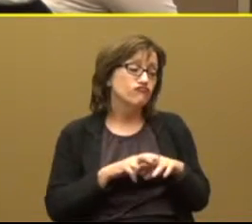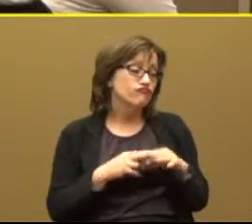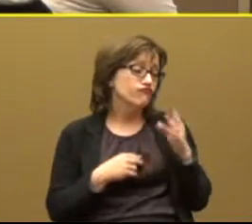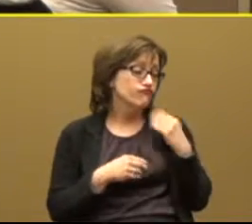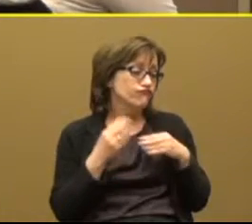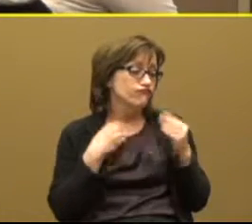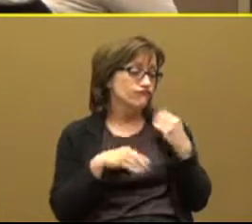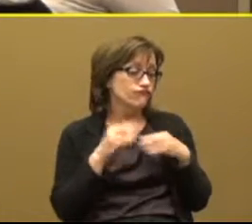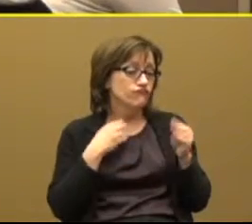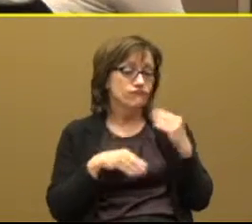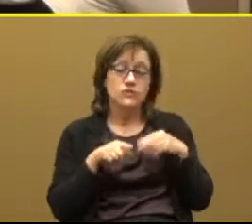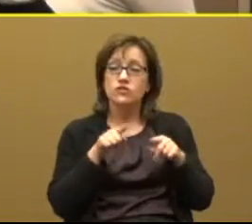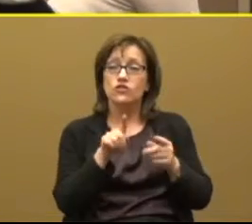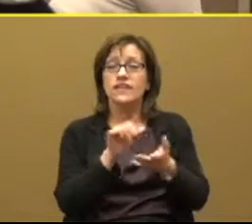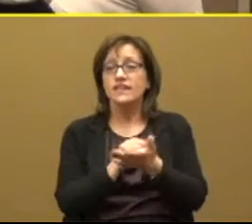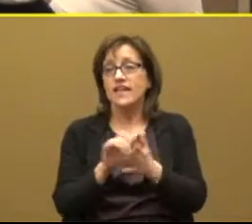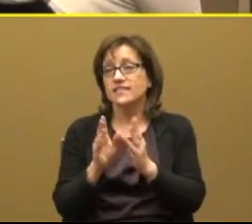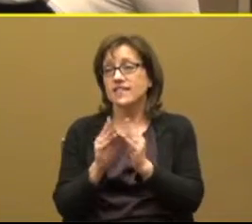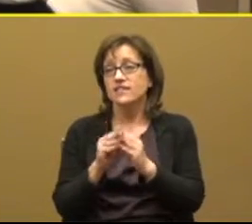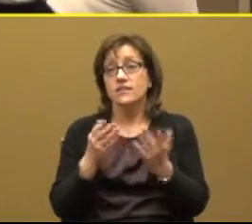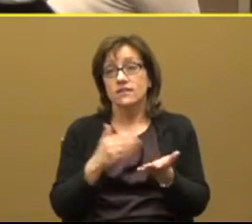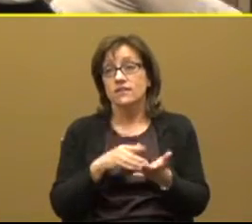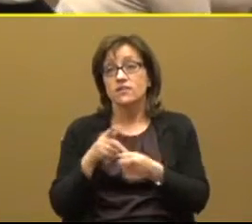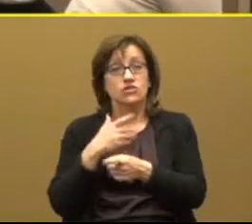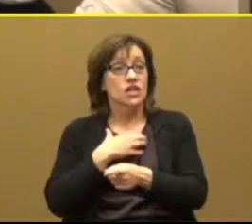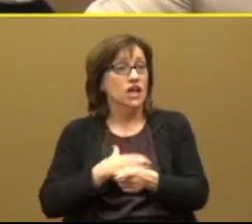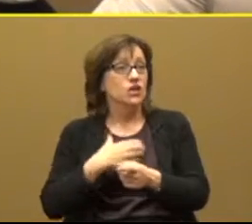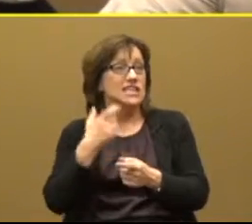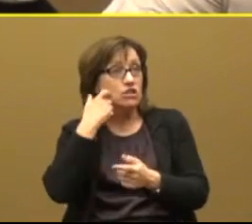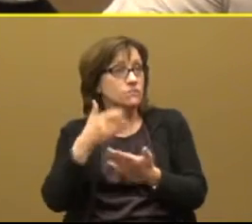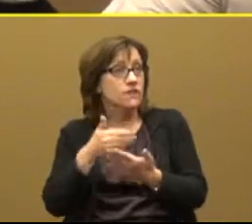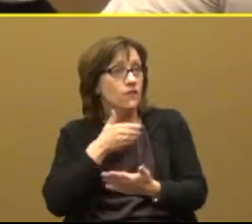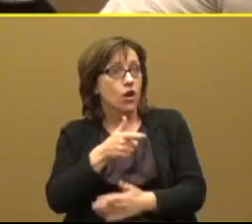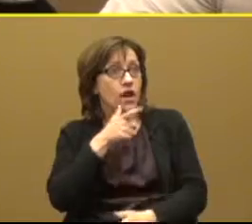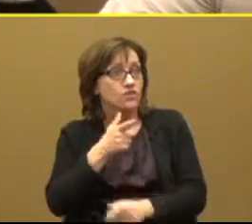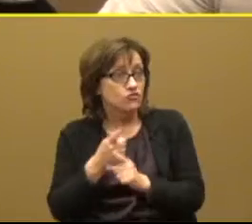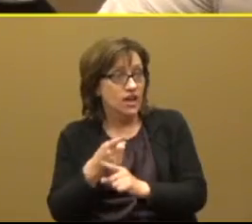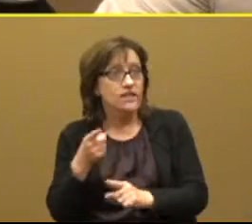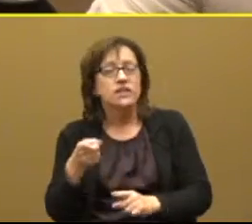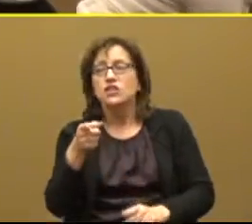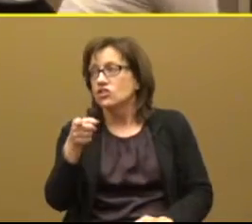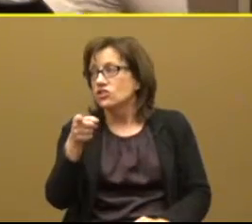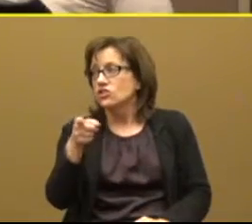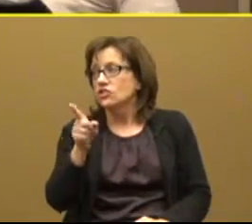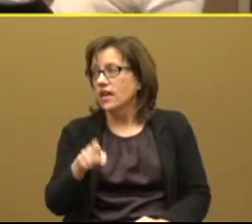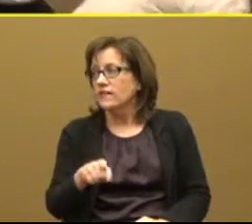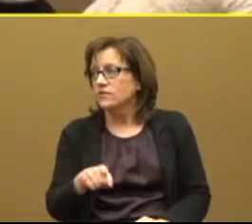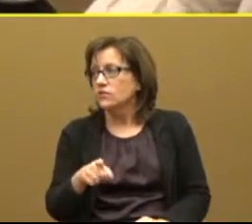these sessions. So again, she's hungry. It's right before lunch, right? So she has to